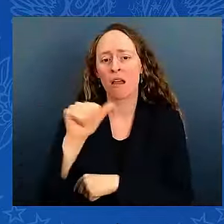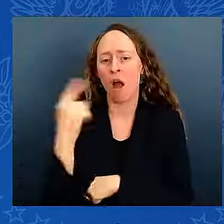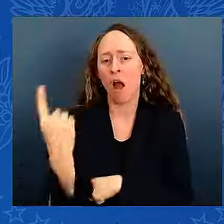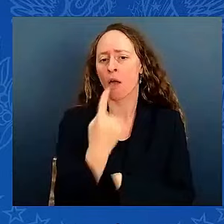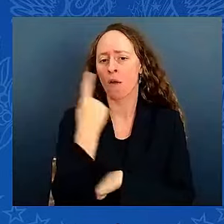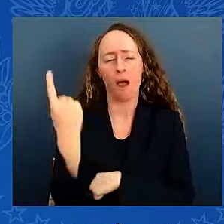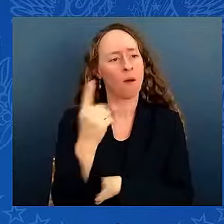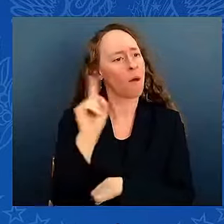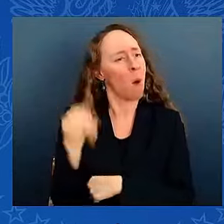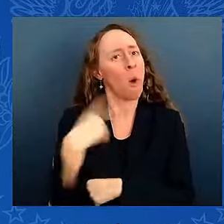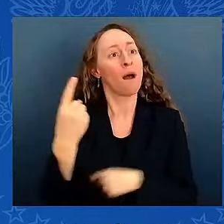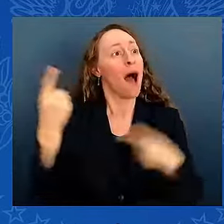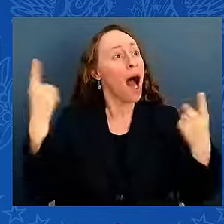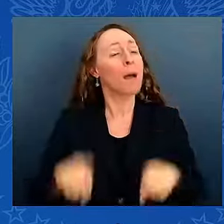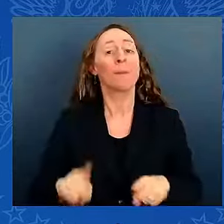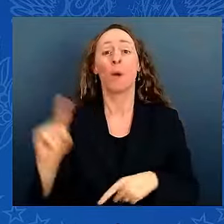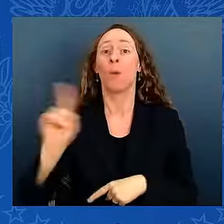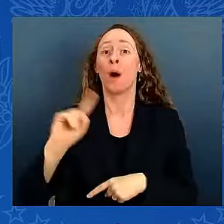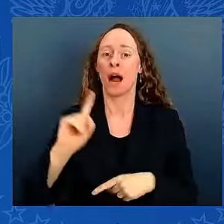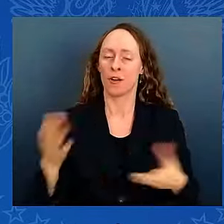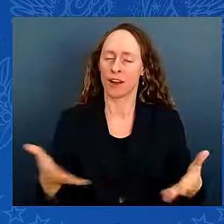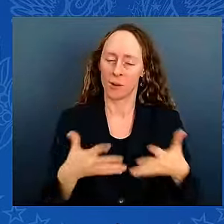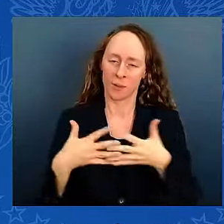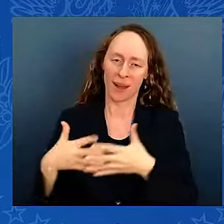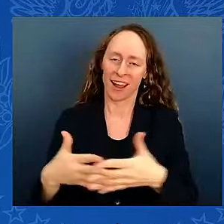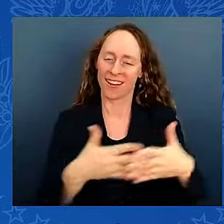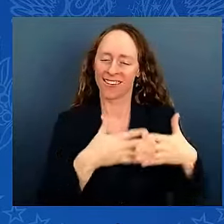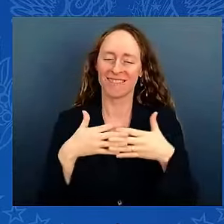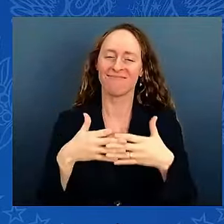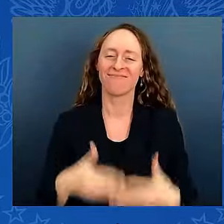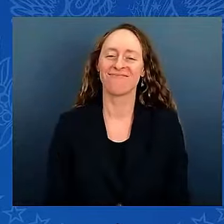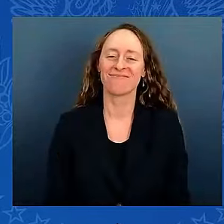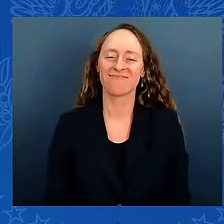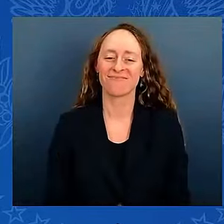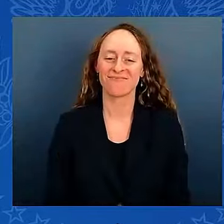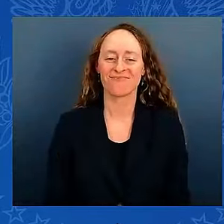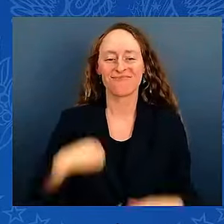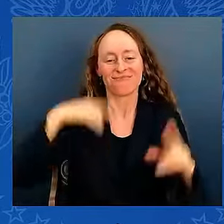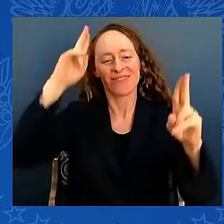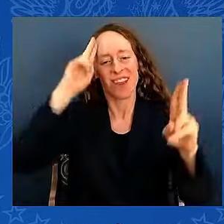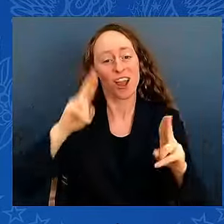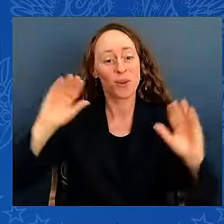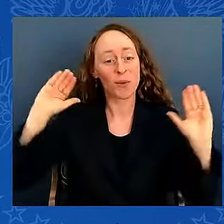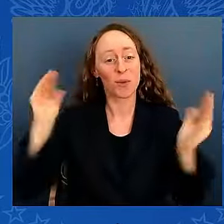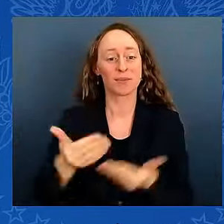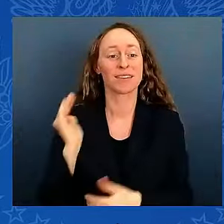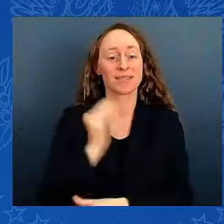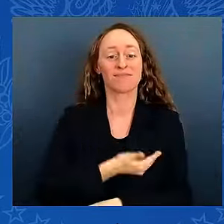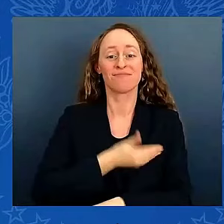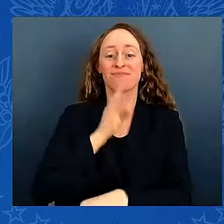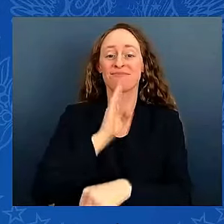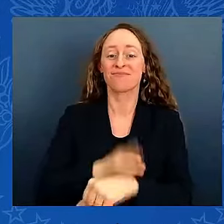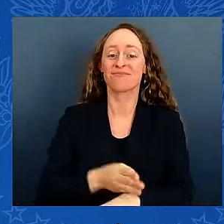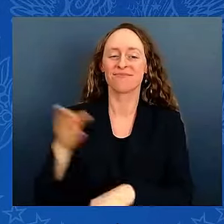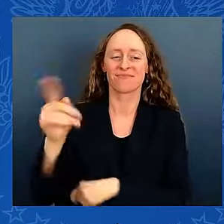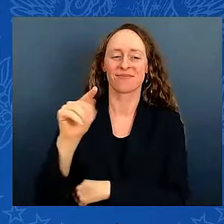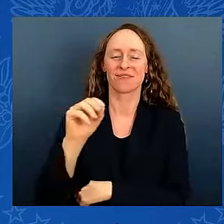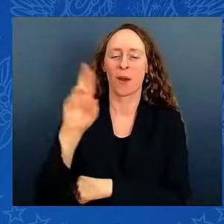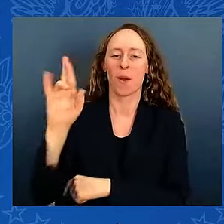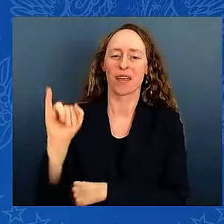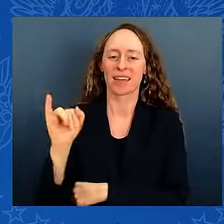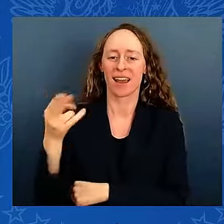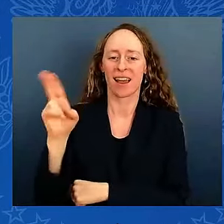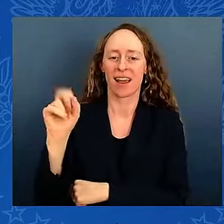Now, it is our honor to introduce our daughter, Tori Husk, who won 5 medals at the Paris Olympics, including 3 gold,